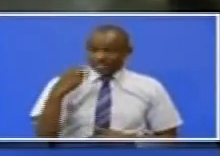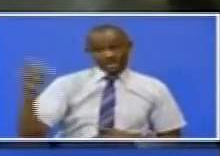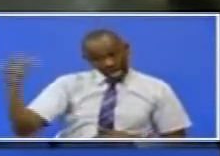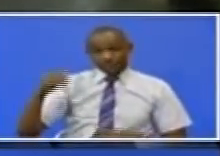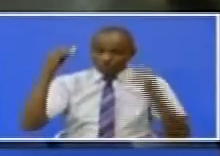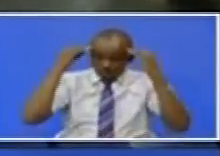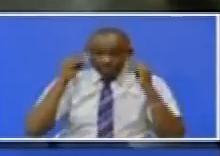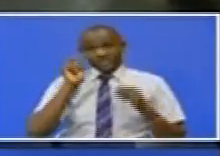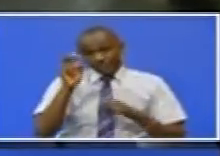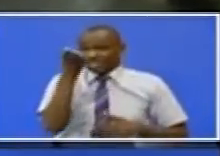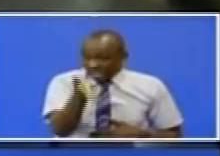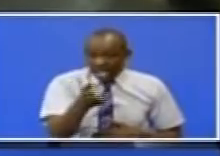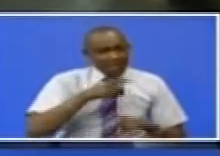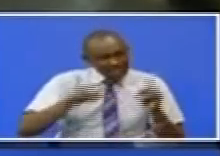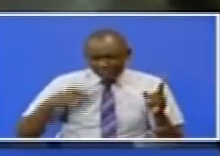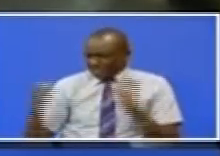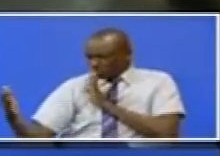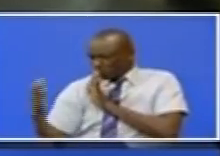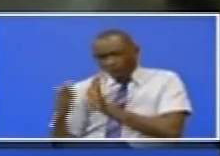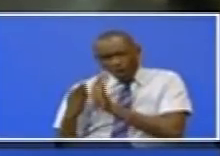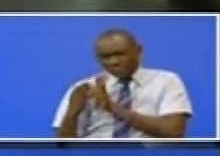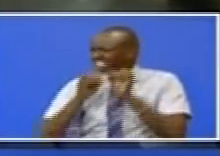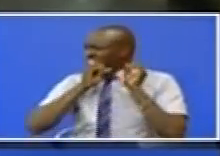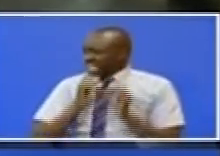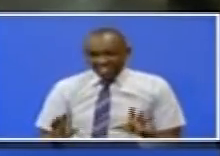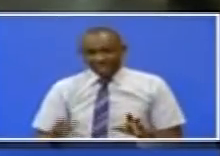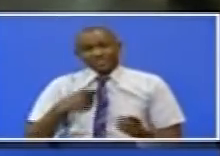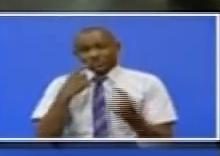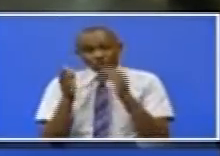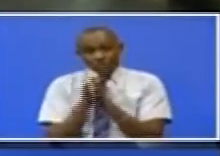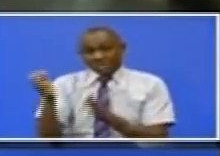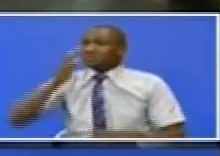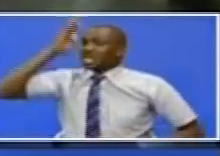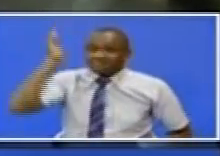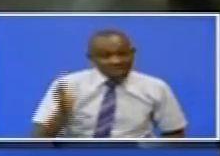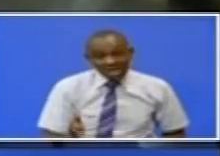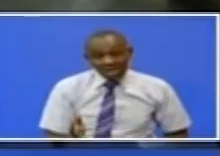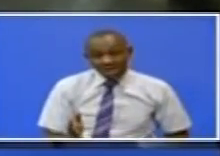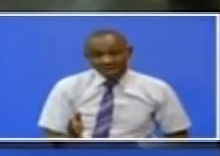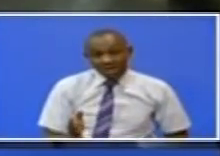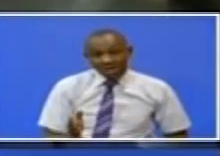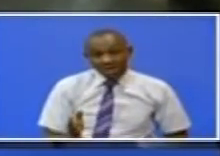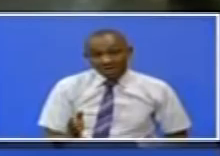anywhere, but I've never been close to him. I've never spoken to him.